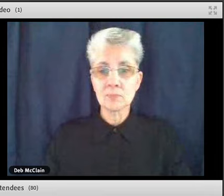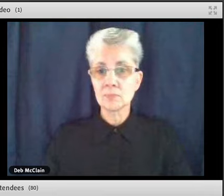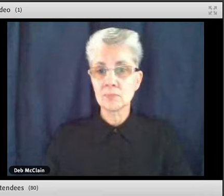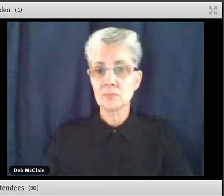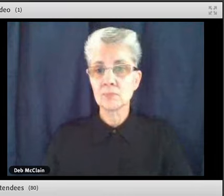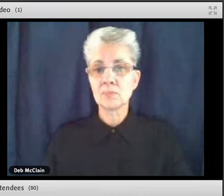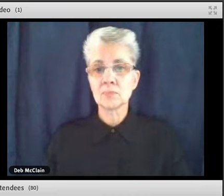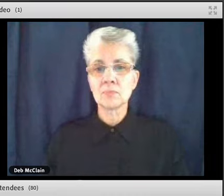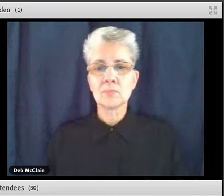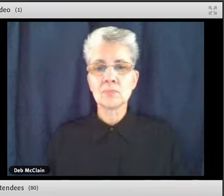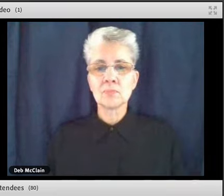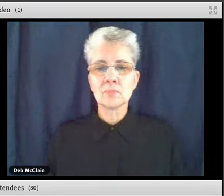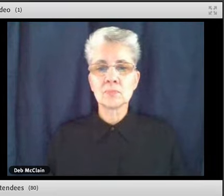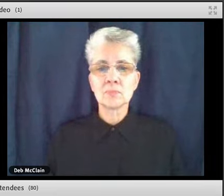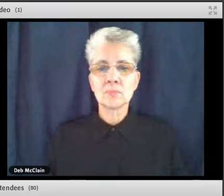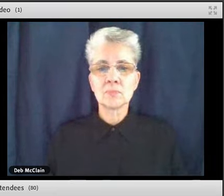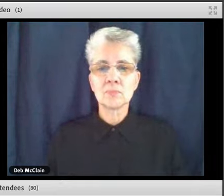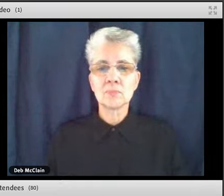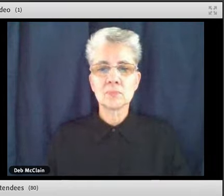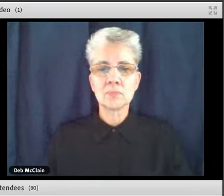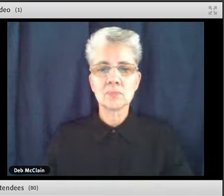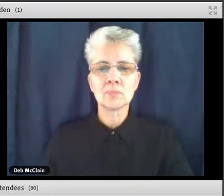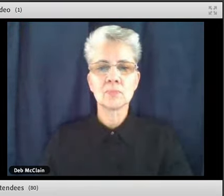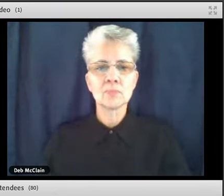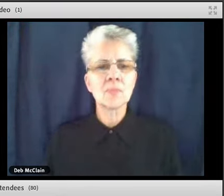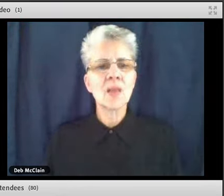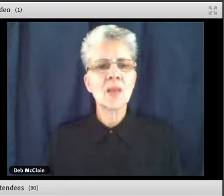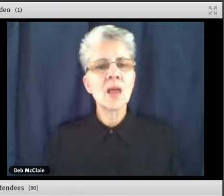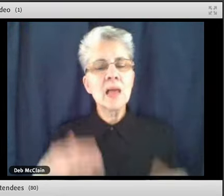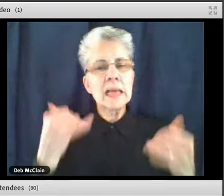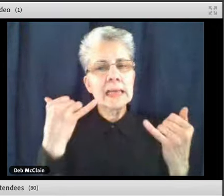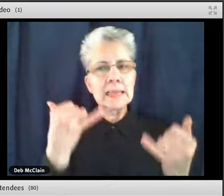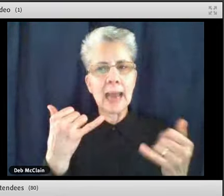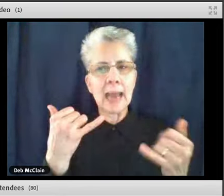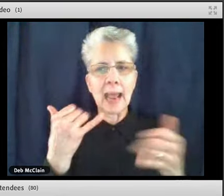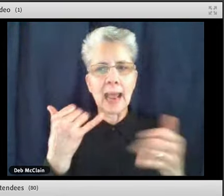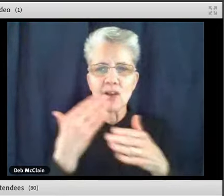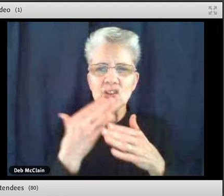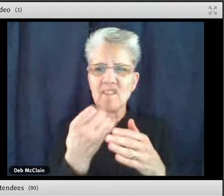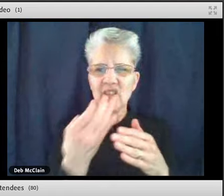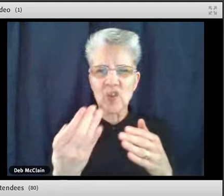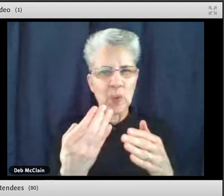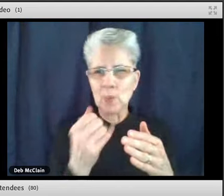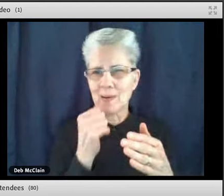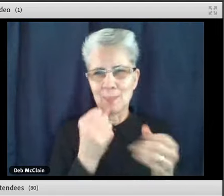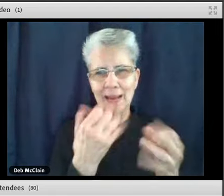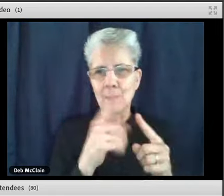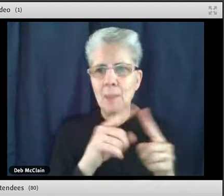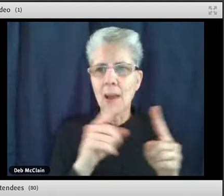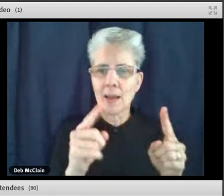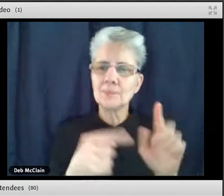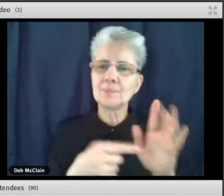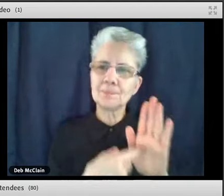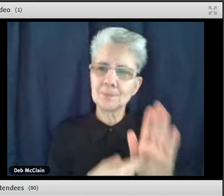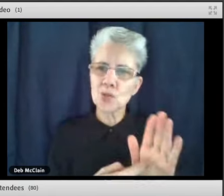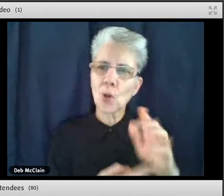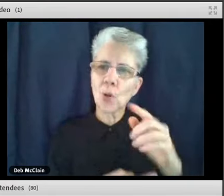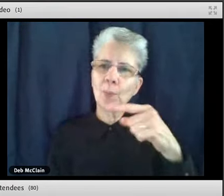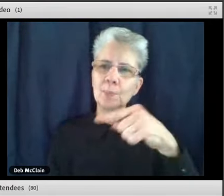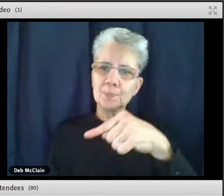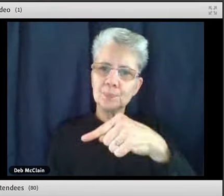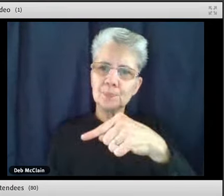conspiracy theories and predictions, U.S. government response, these are all the fact checks that they have done separated by category. So one of the things I'm going